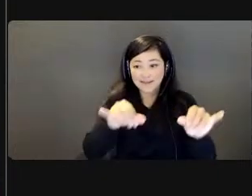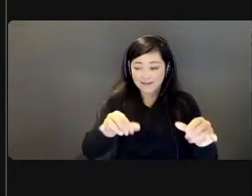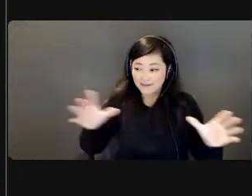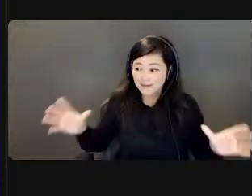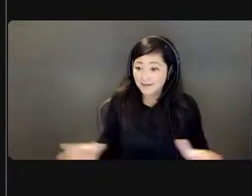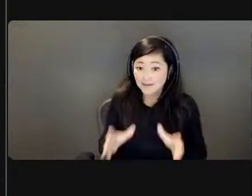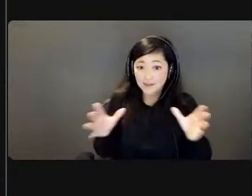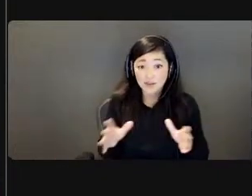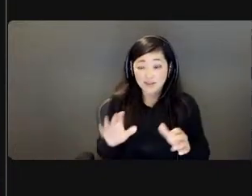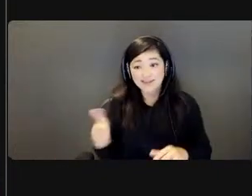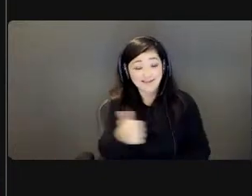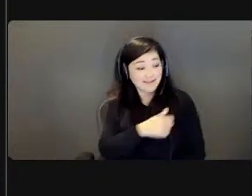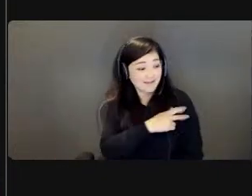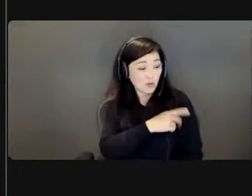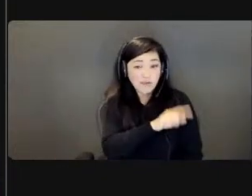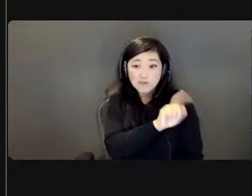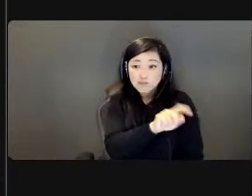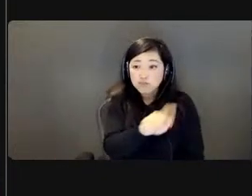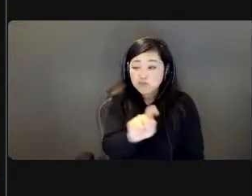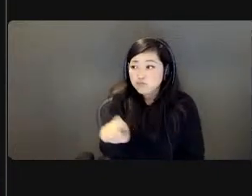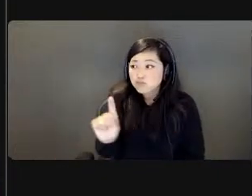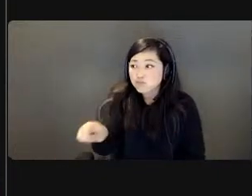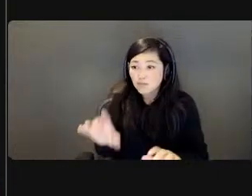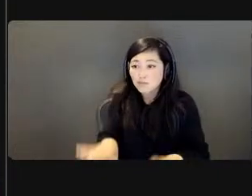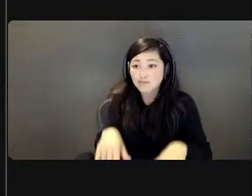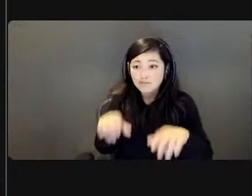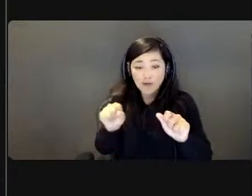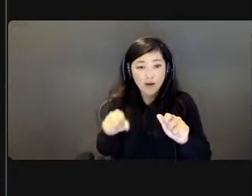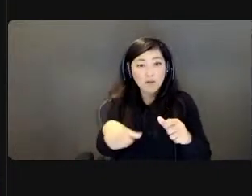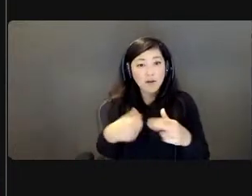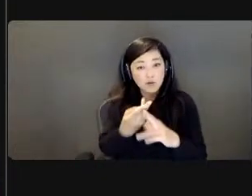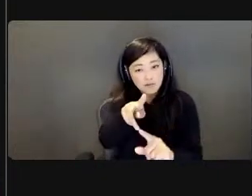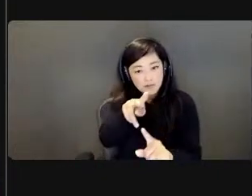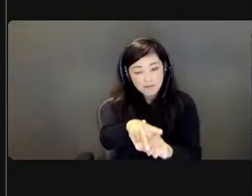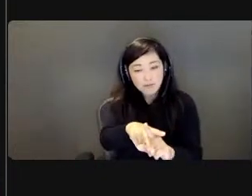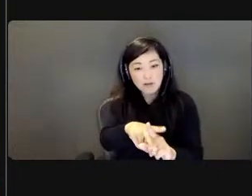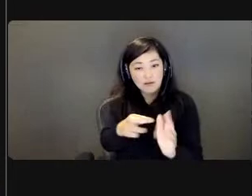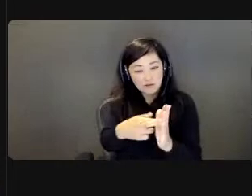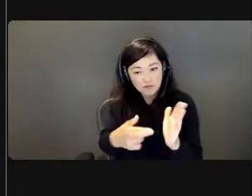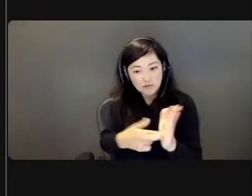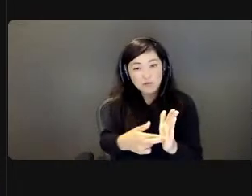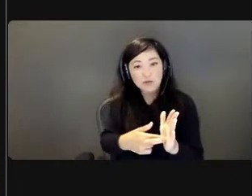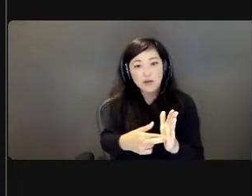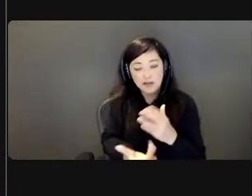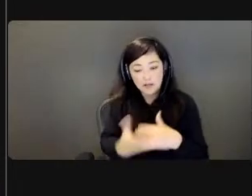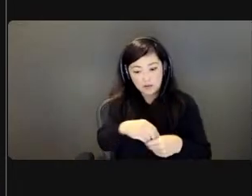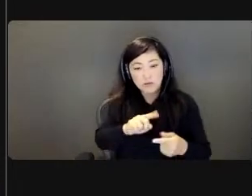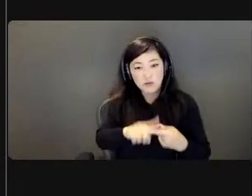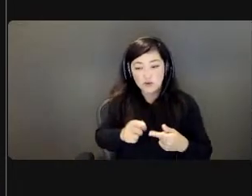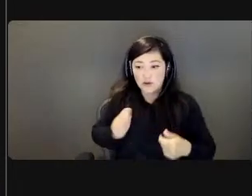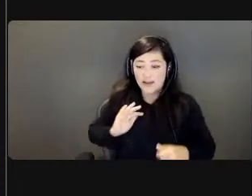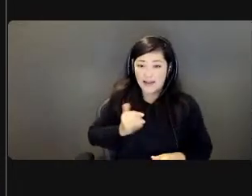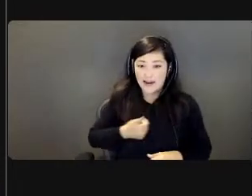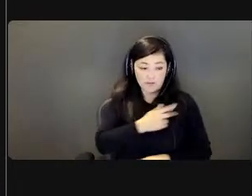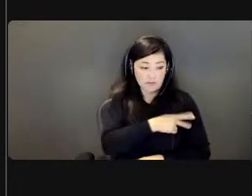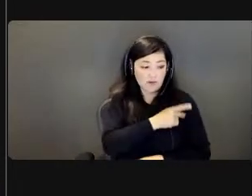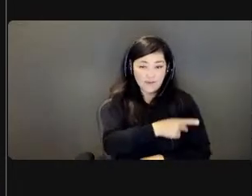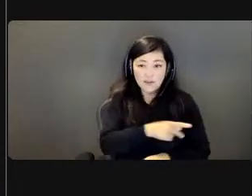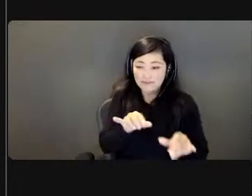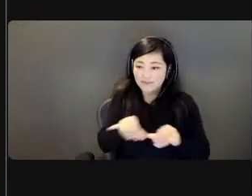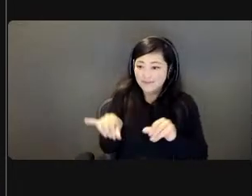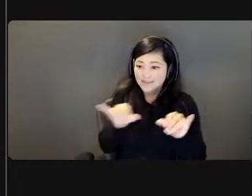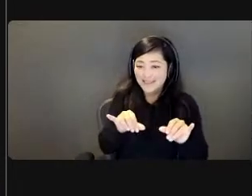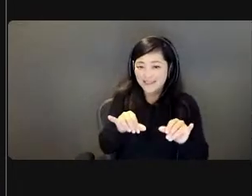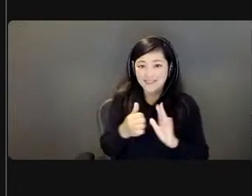provinces like New Brunswick to adopt these regulations in our own accessibility acts. Thank you so much for having